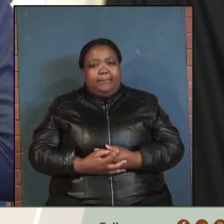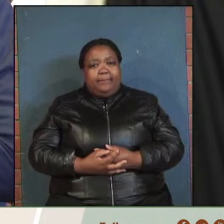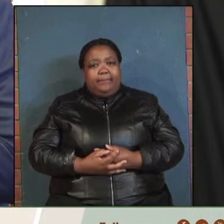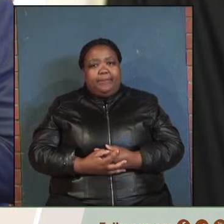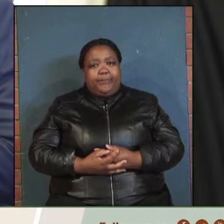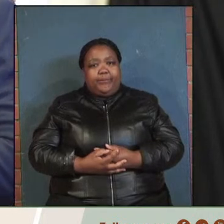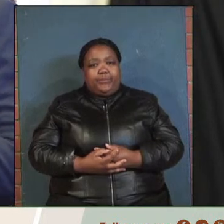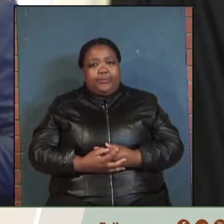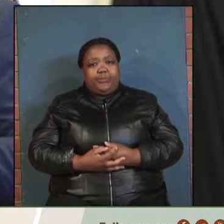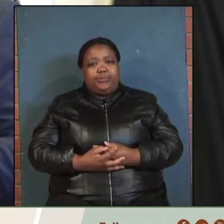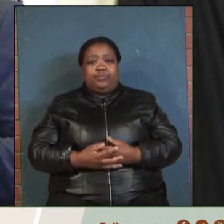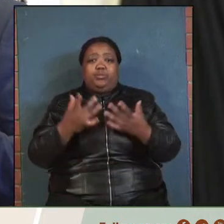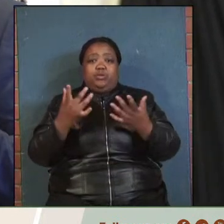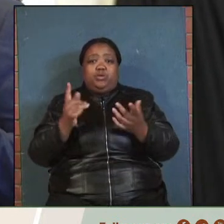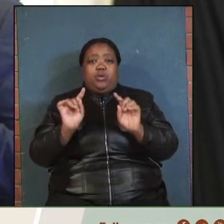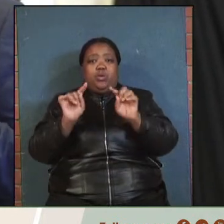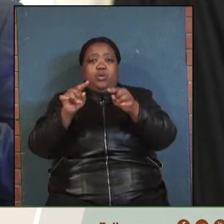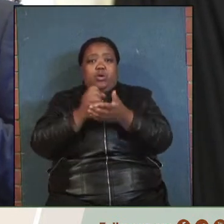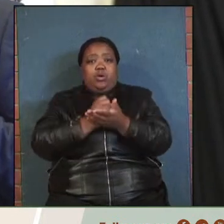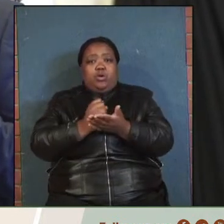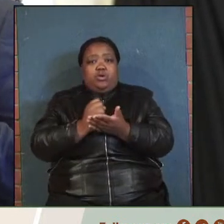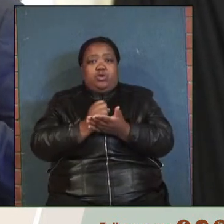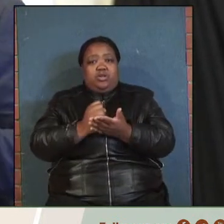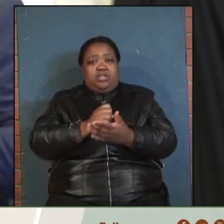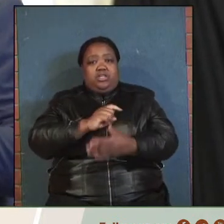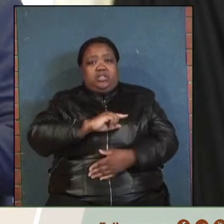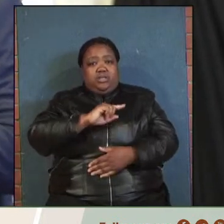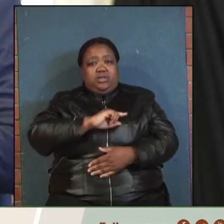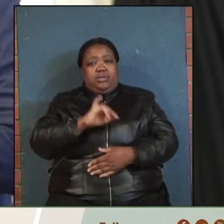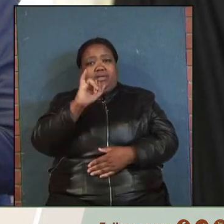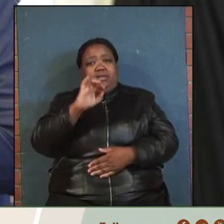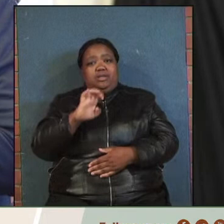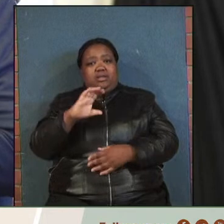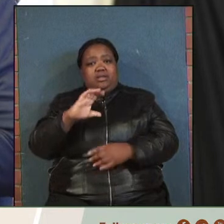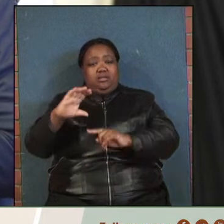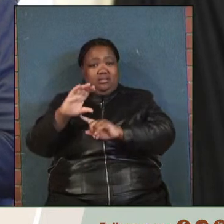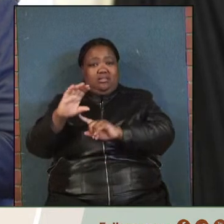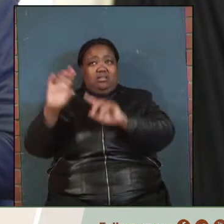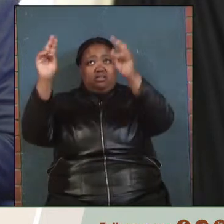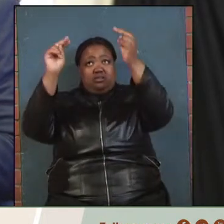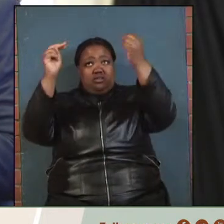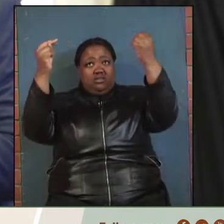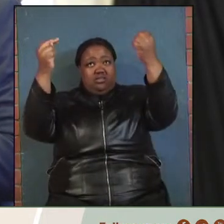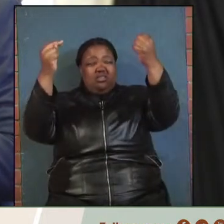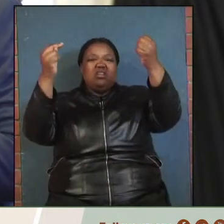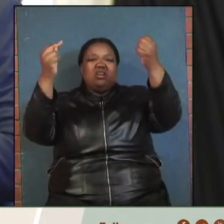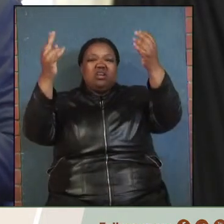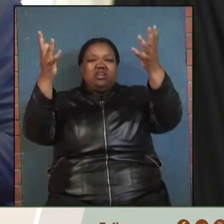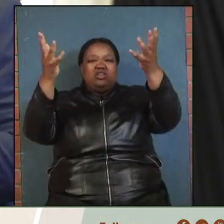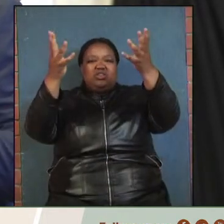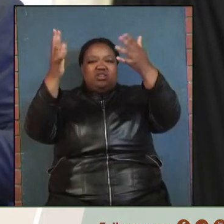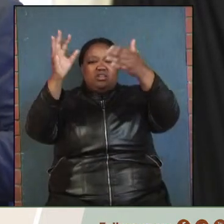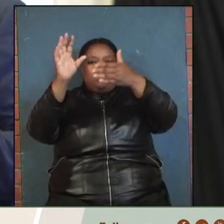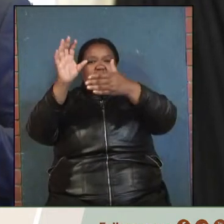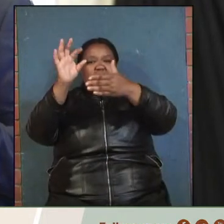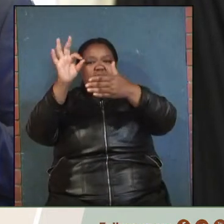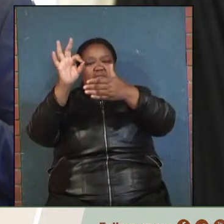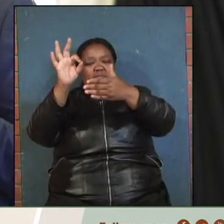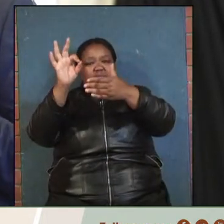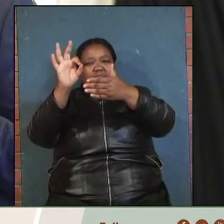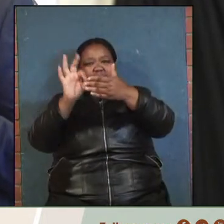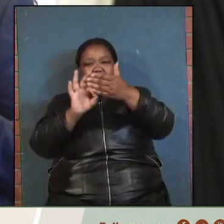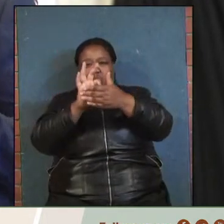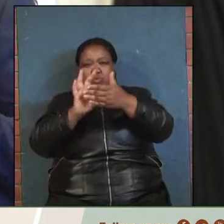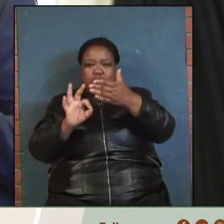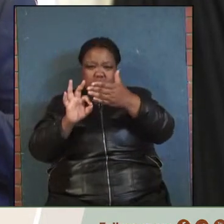Now, why should you register? So that the IEC can include you in the National Common Voters Roll. If you are not included in the